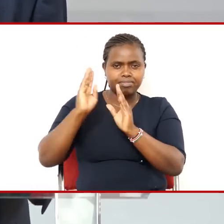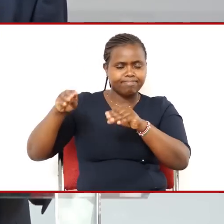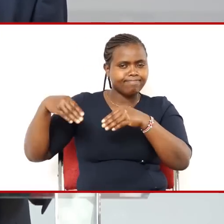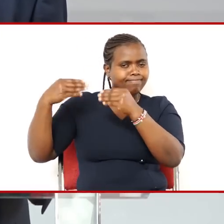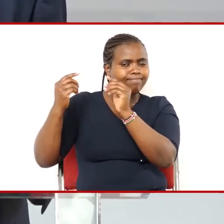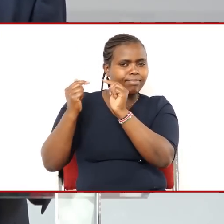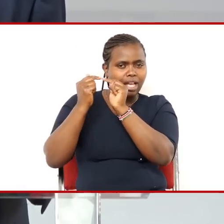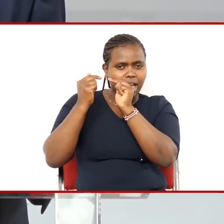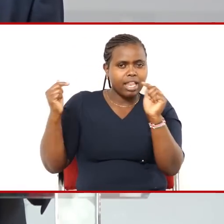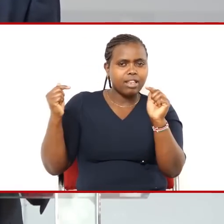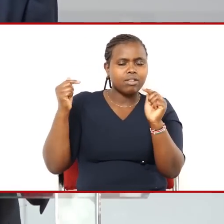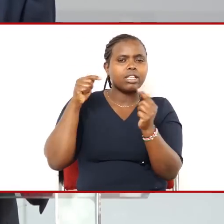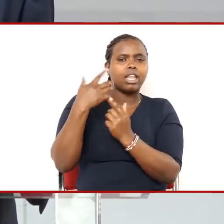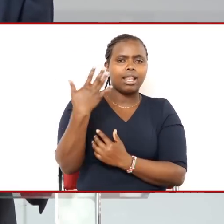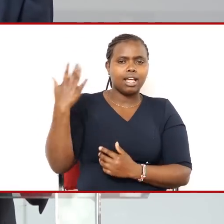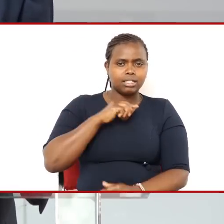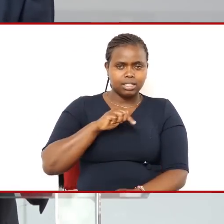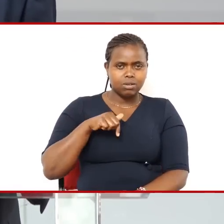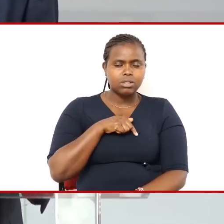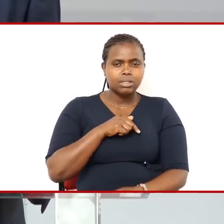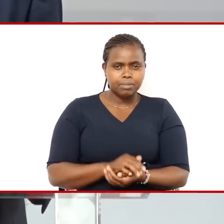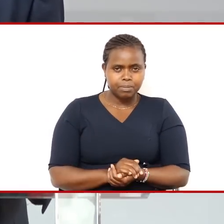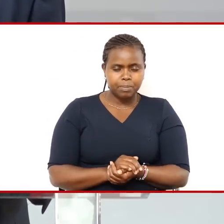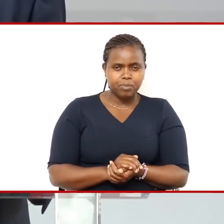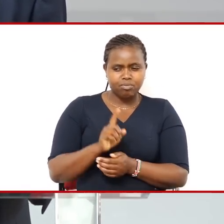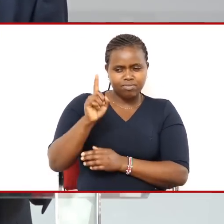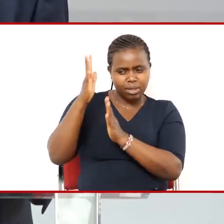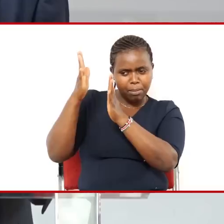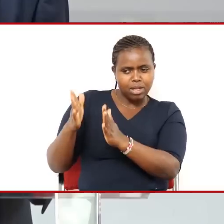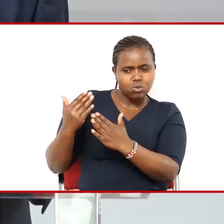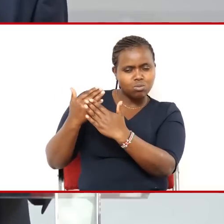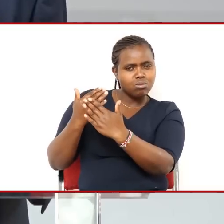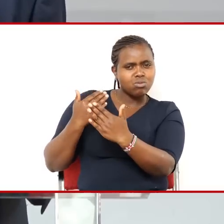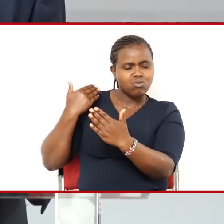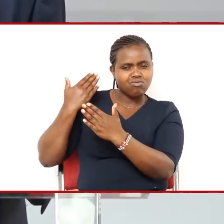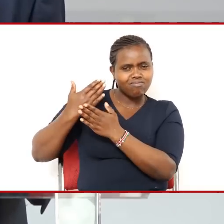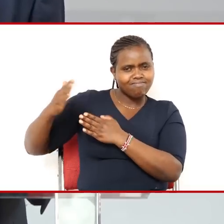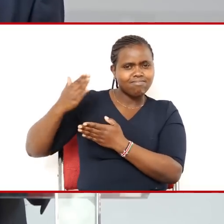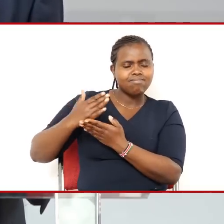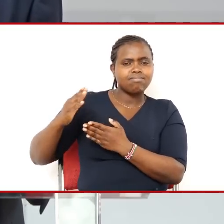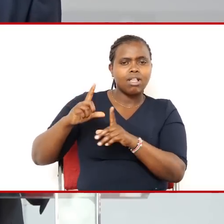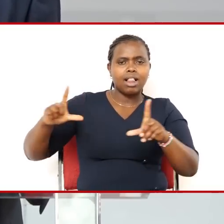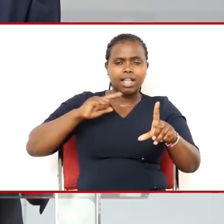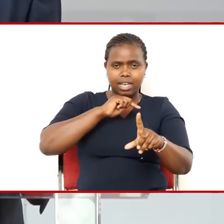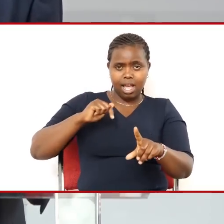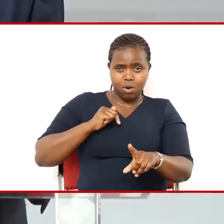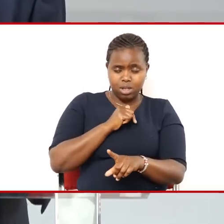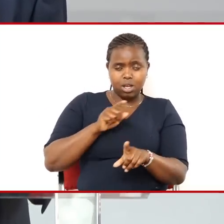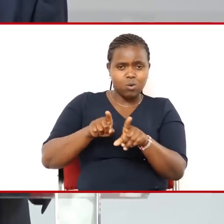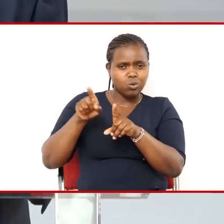our enemy into our hands, the one who laid waste our land